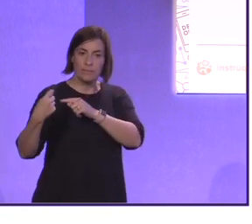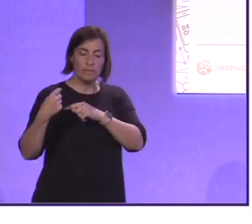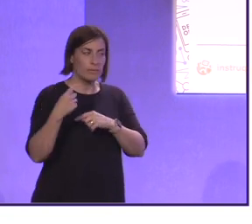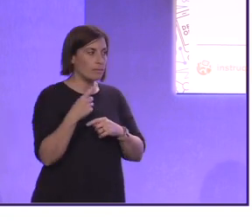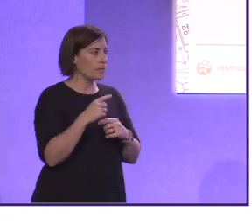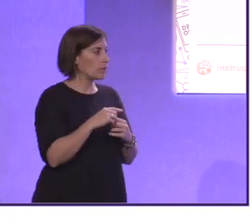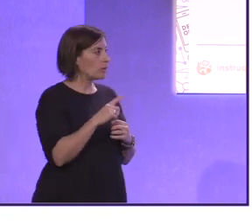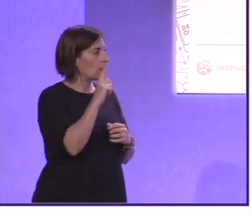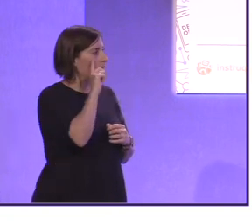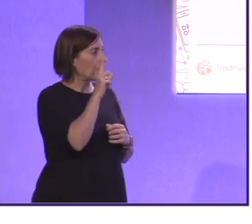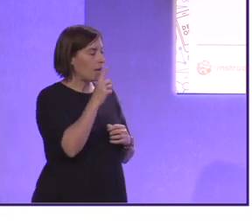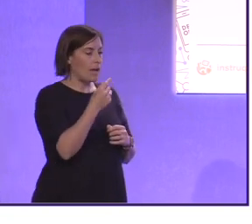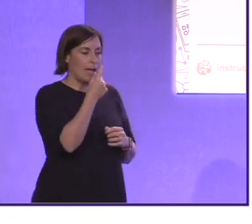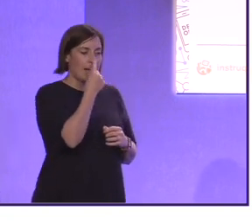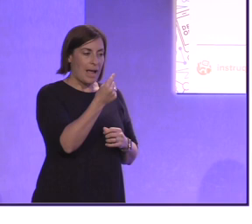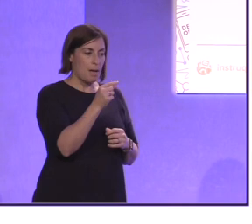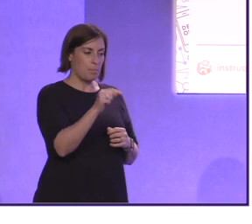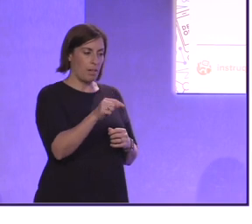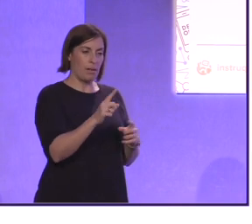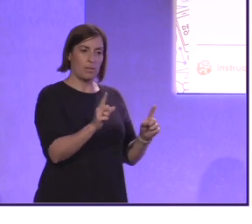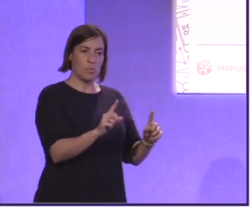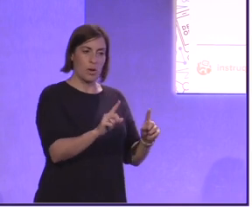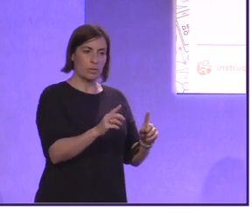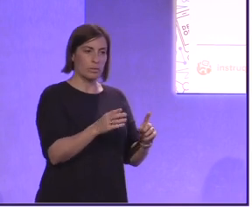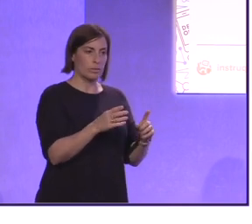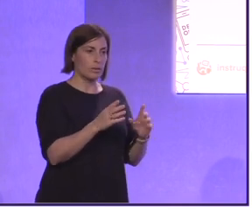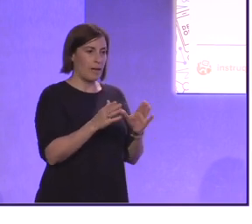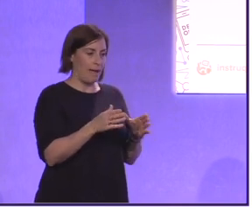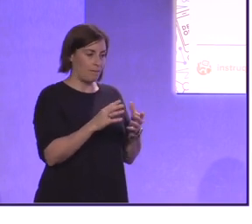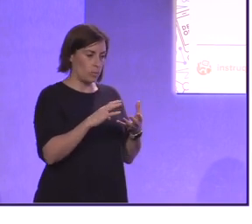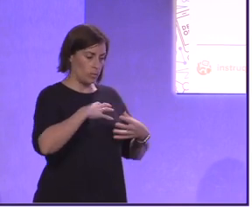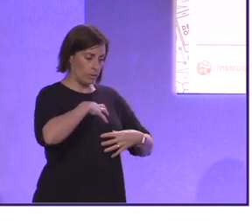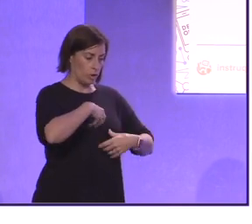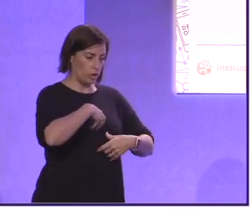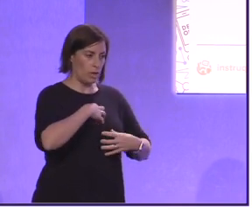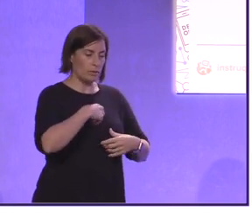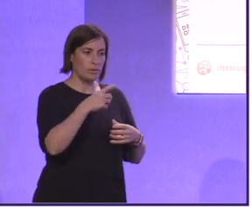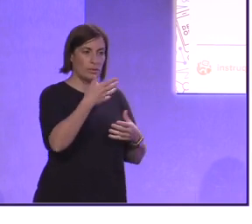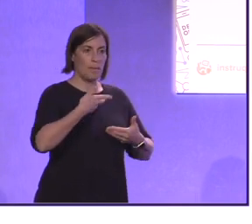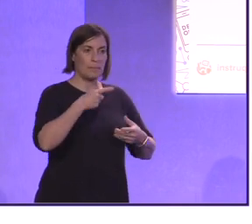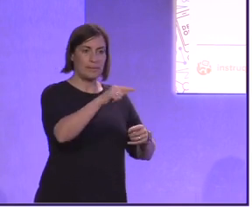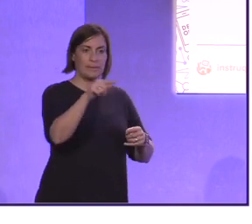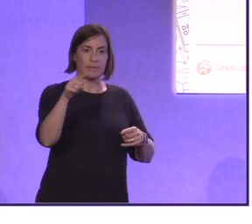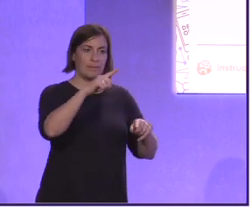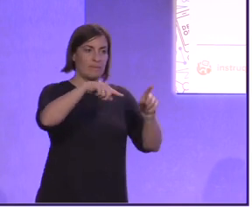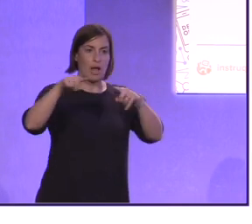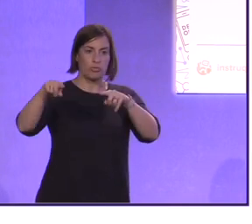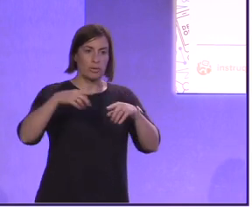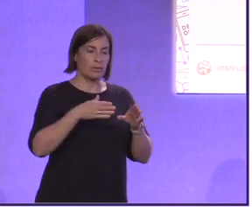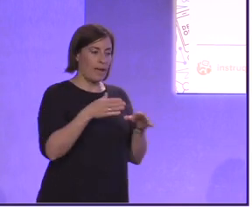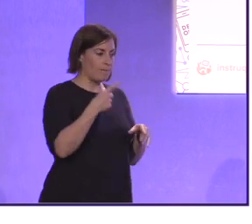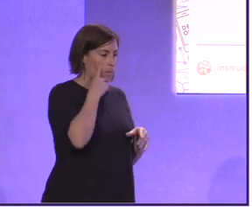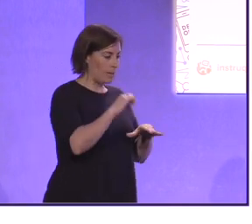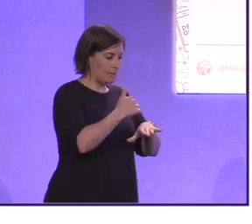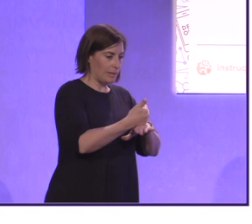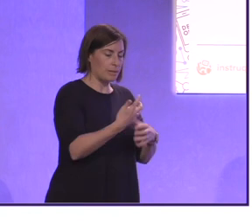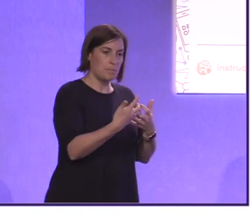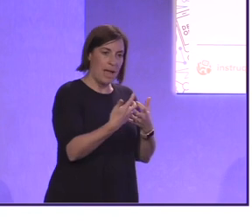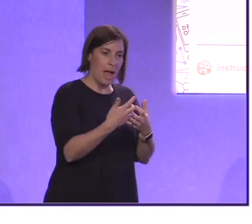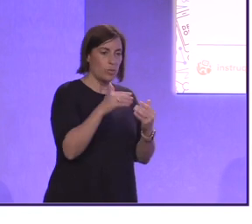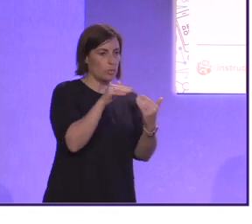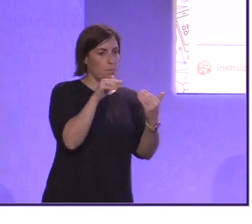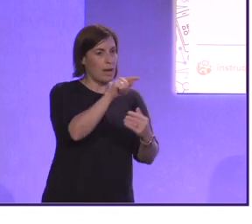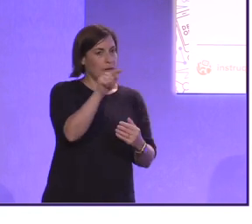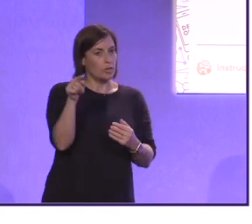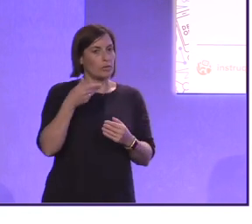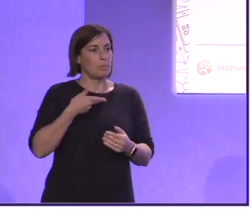setting up this capability would have to be fundamentally different for each of our businesses. And I think this is a really good point. So if we think about it, if we look at this, and to